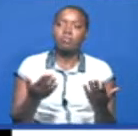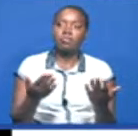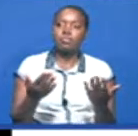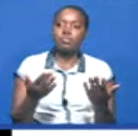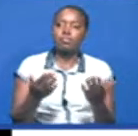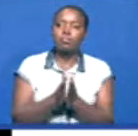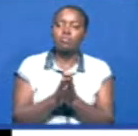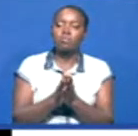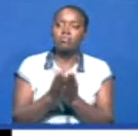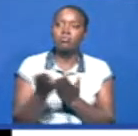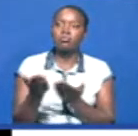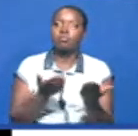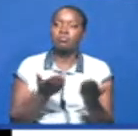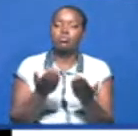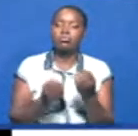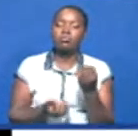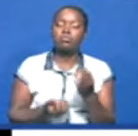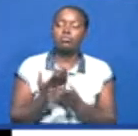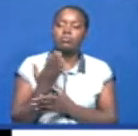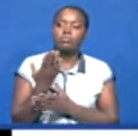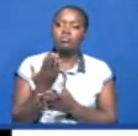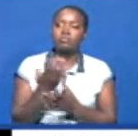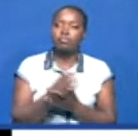trade to thrive.